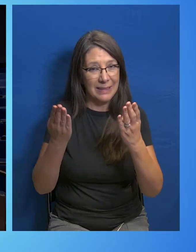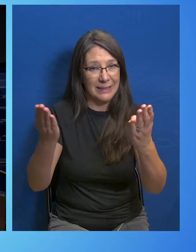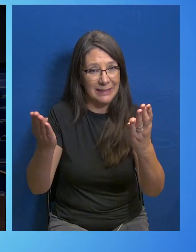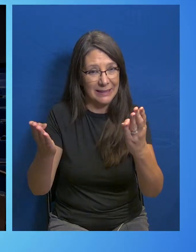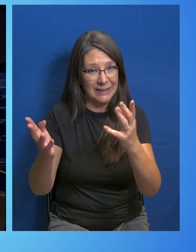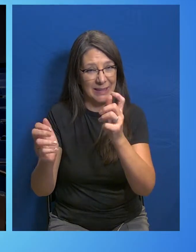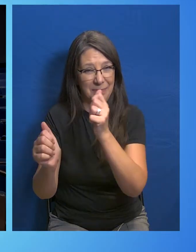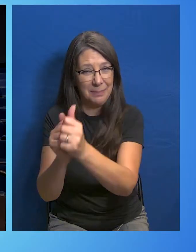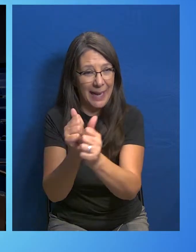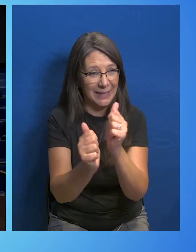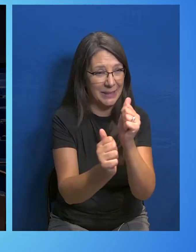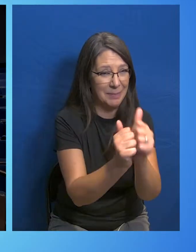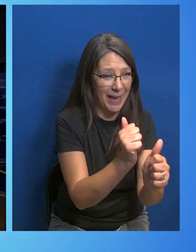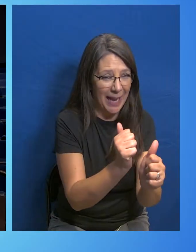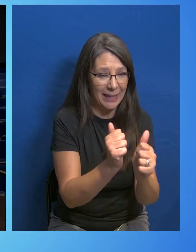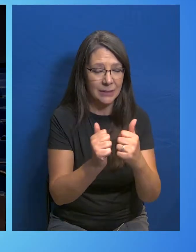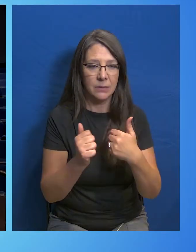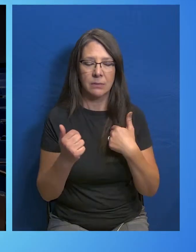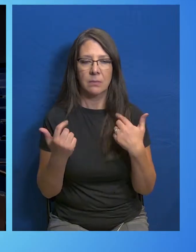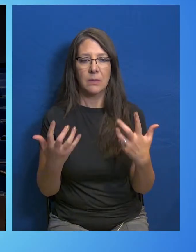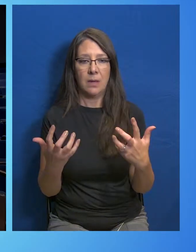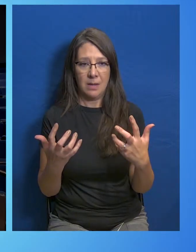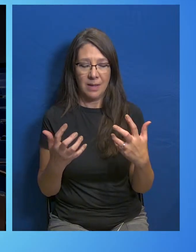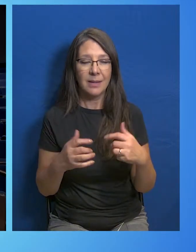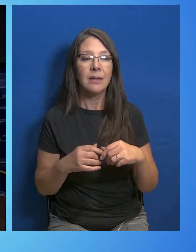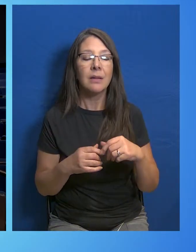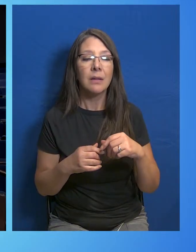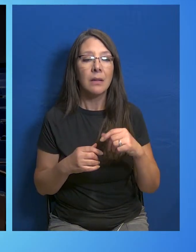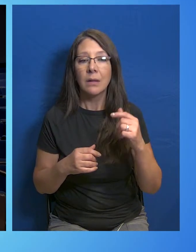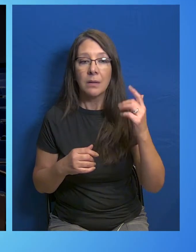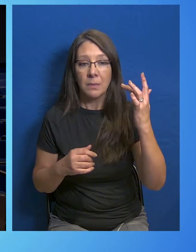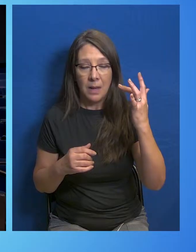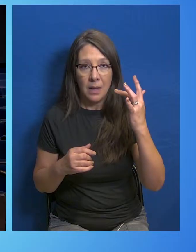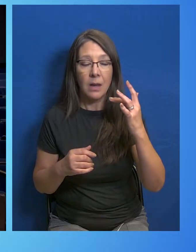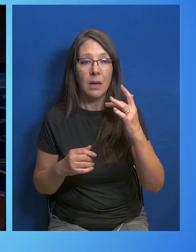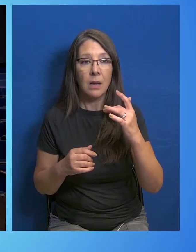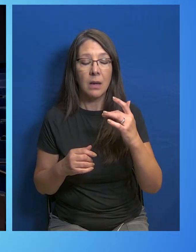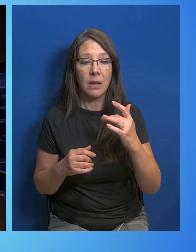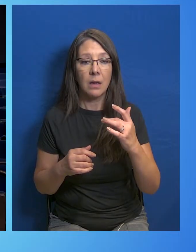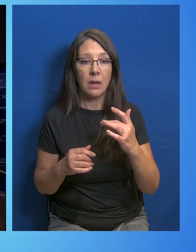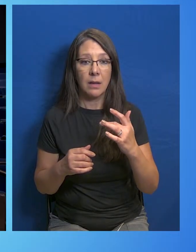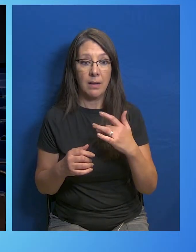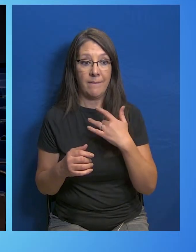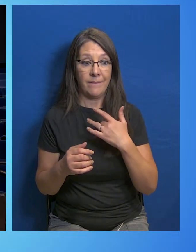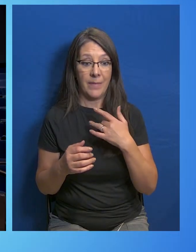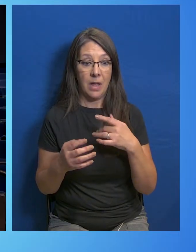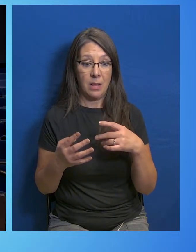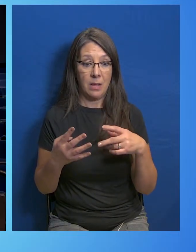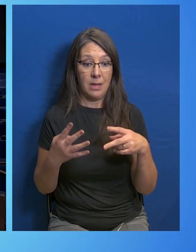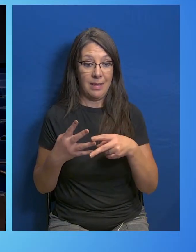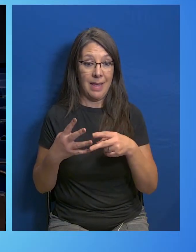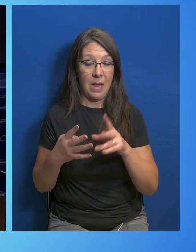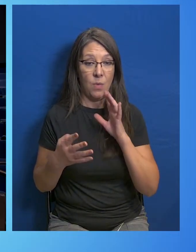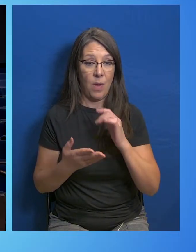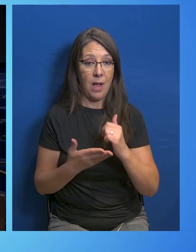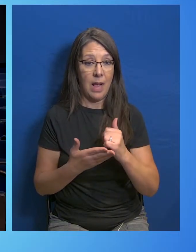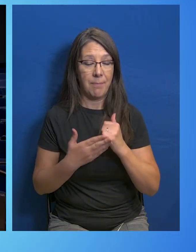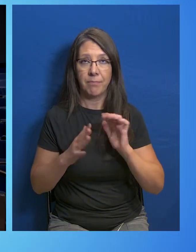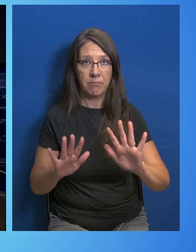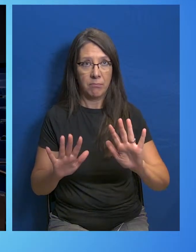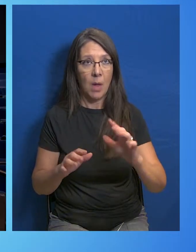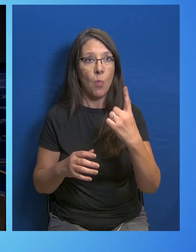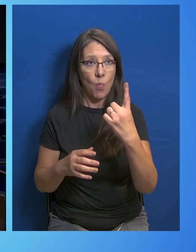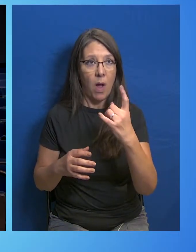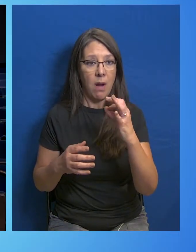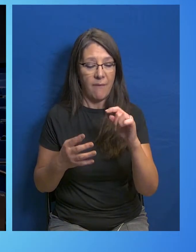line, because I think that while both of them would be helpful, while one of them would